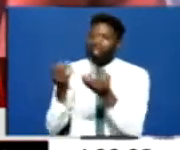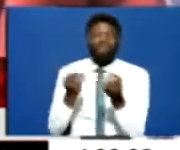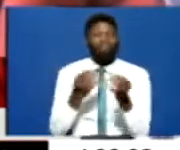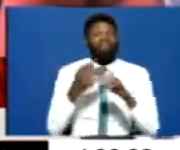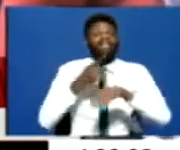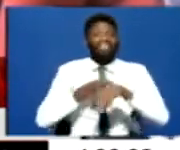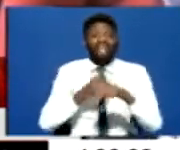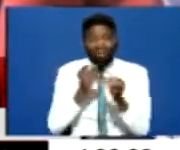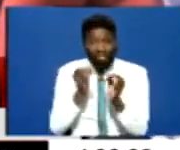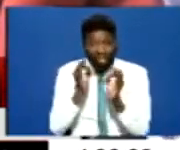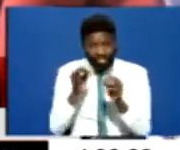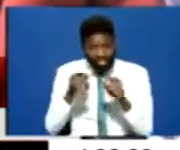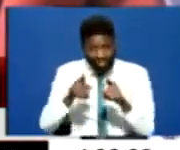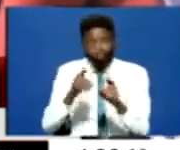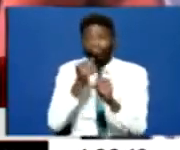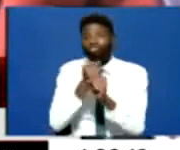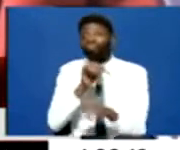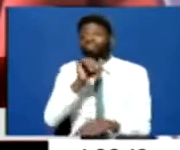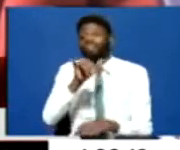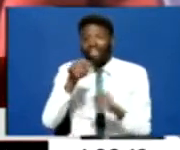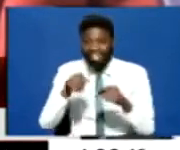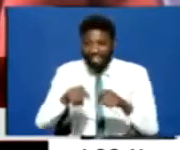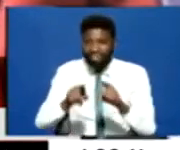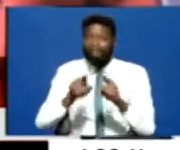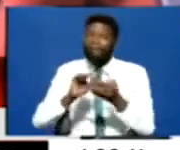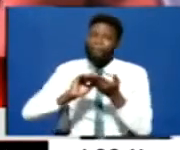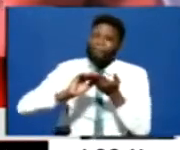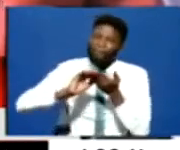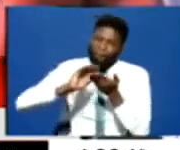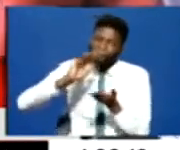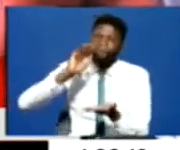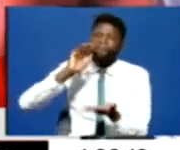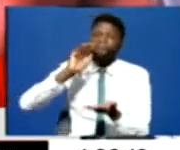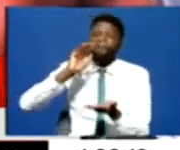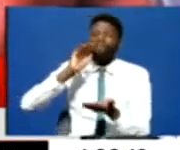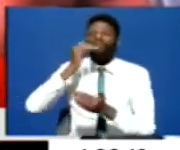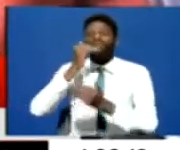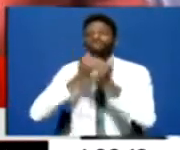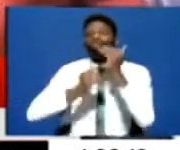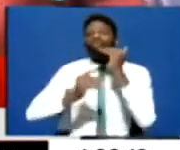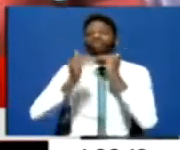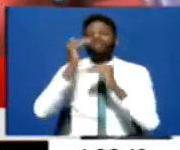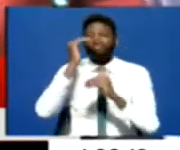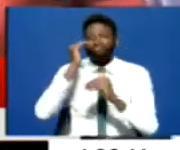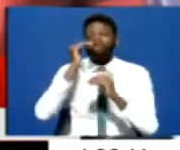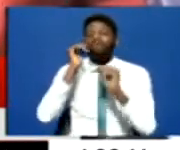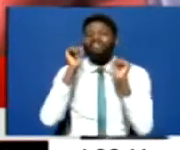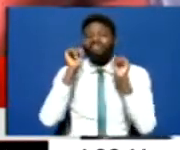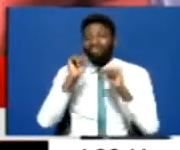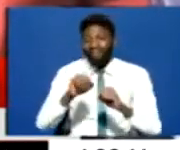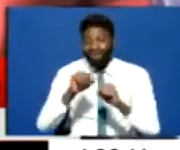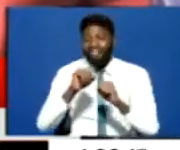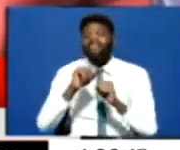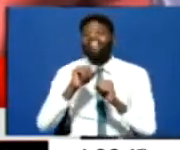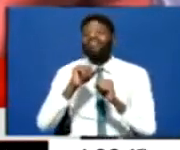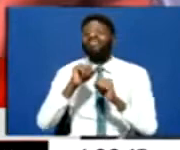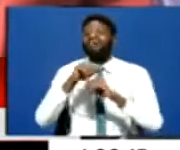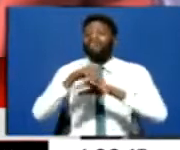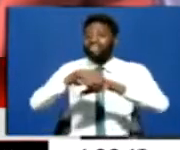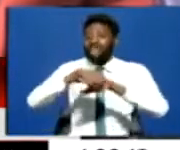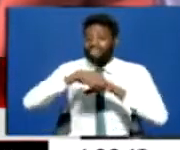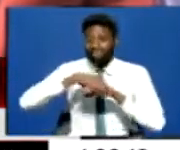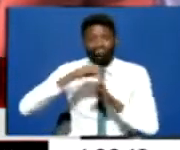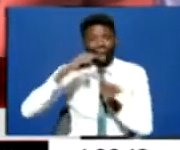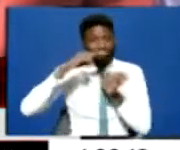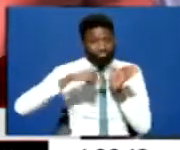that, they actually become more proficient. And as they become more proficient in reading English, then they